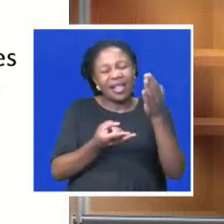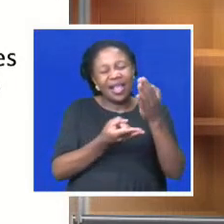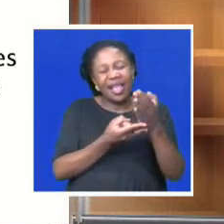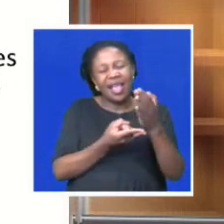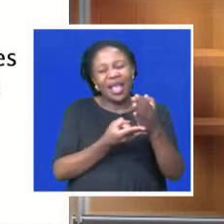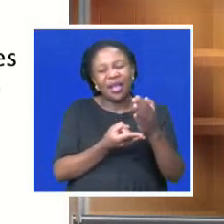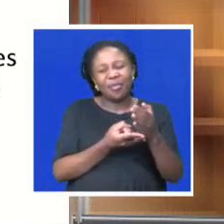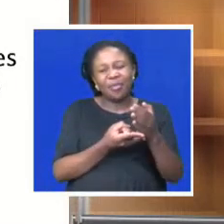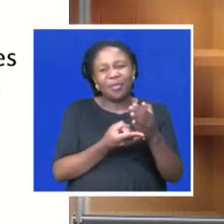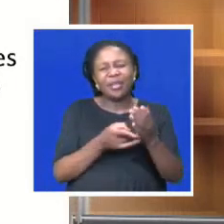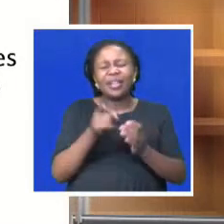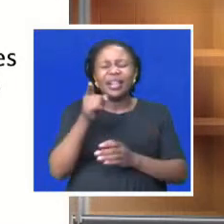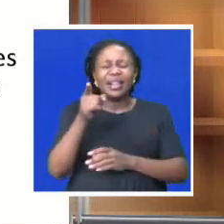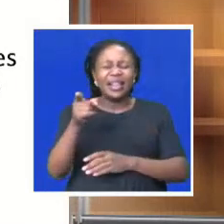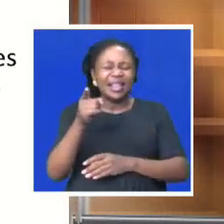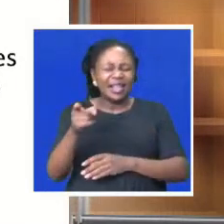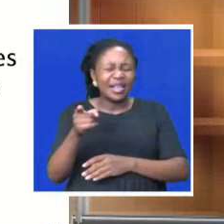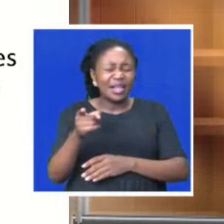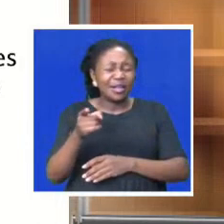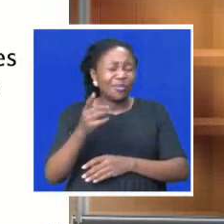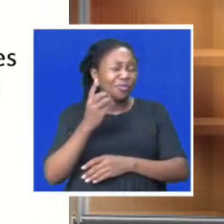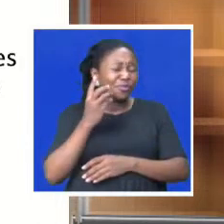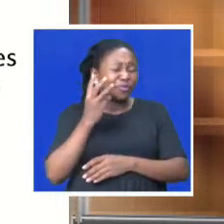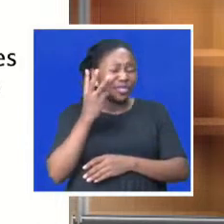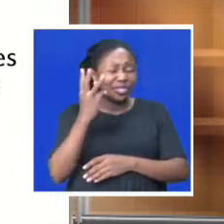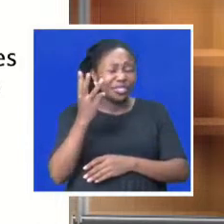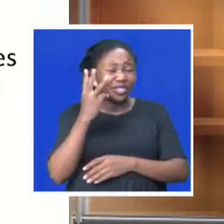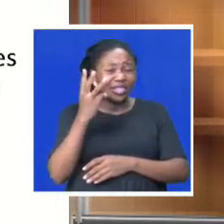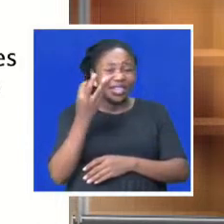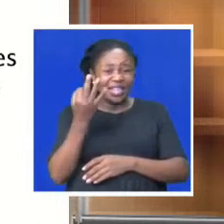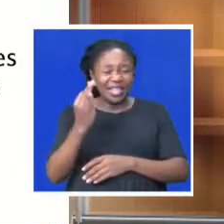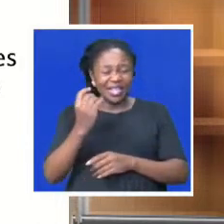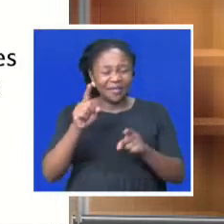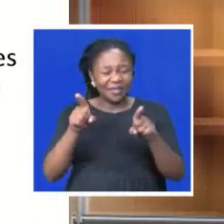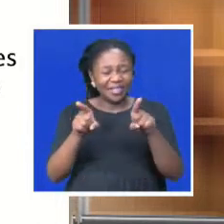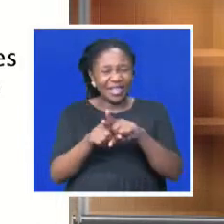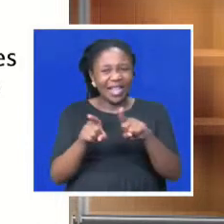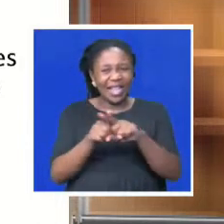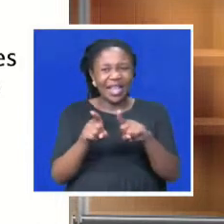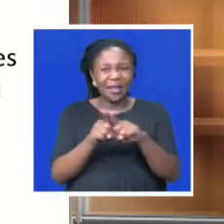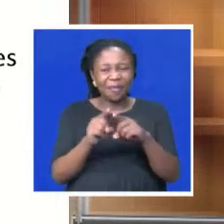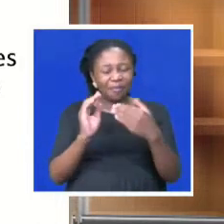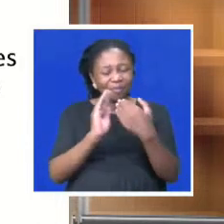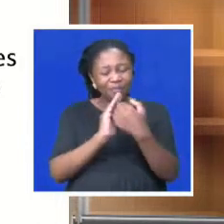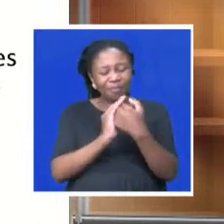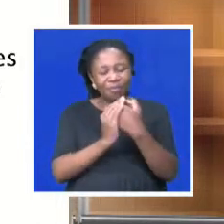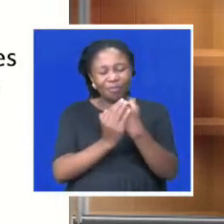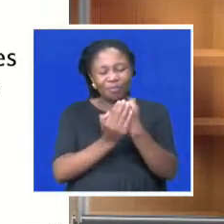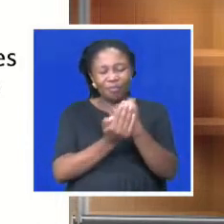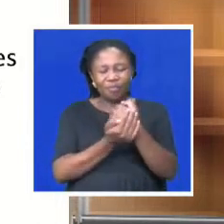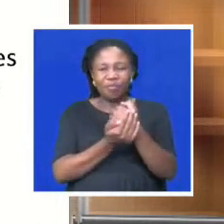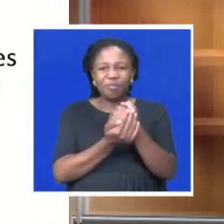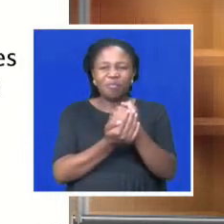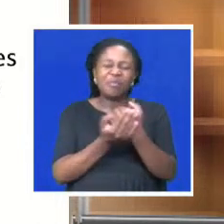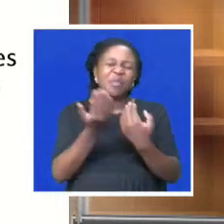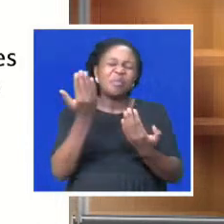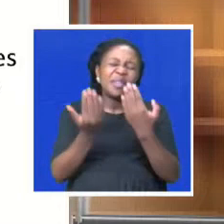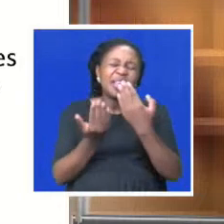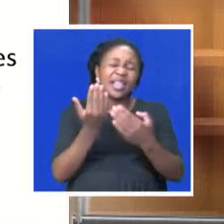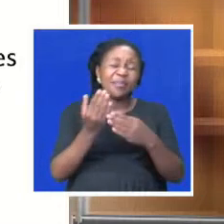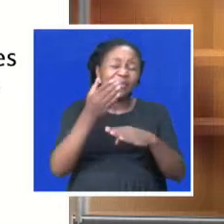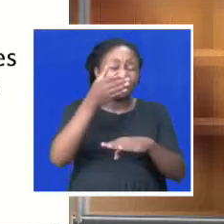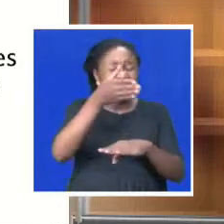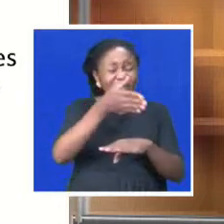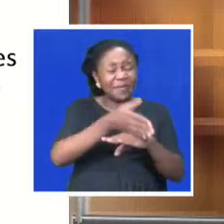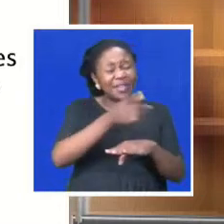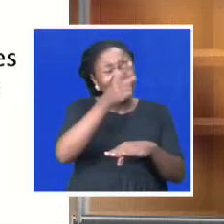could be whole and that it could bring home a full quota of water for the young